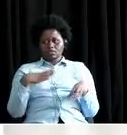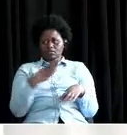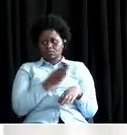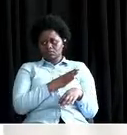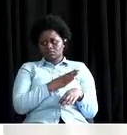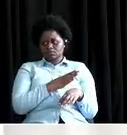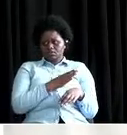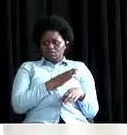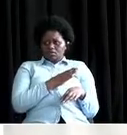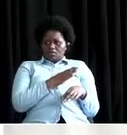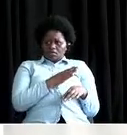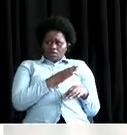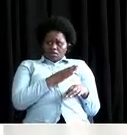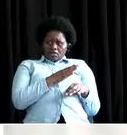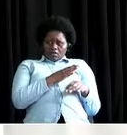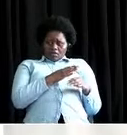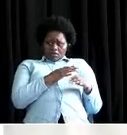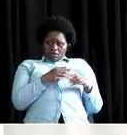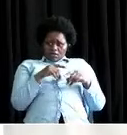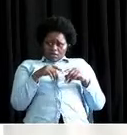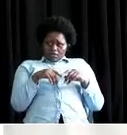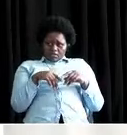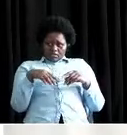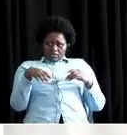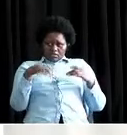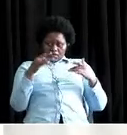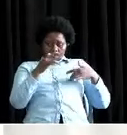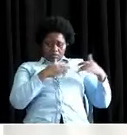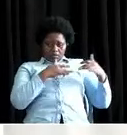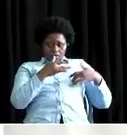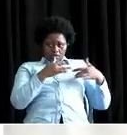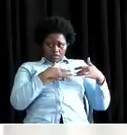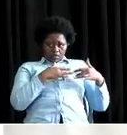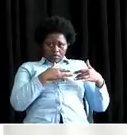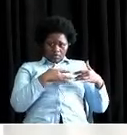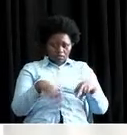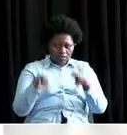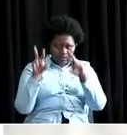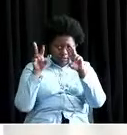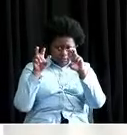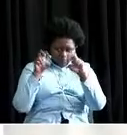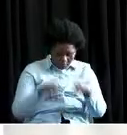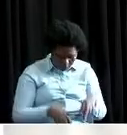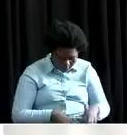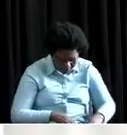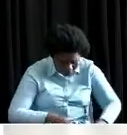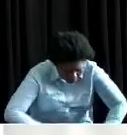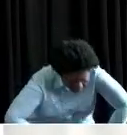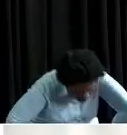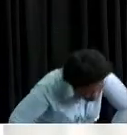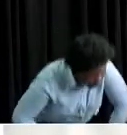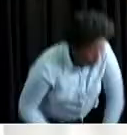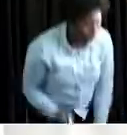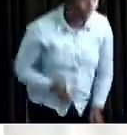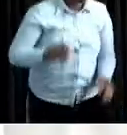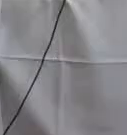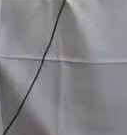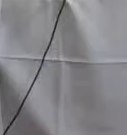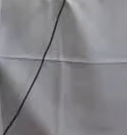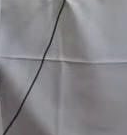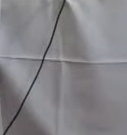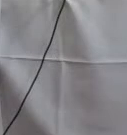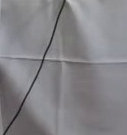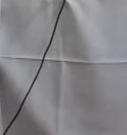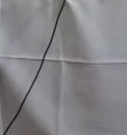Councillors, based on the concerns raised by different councillors from different